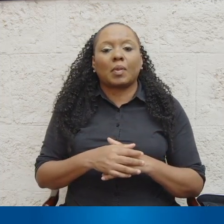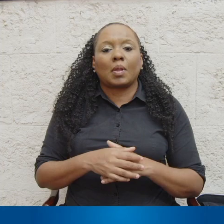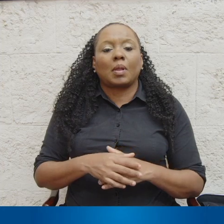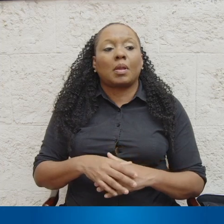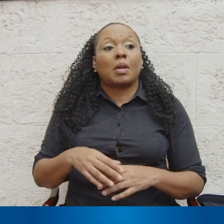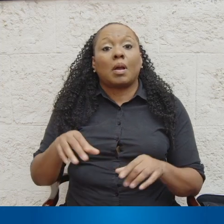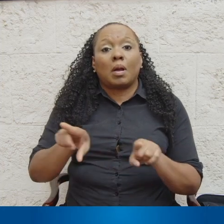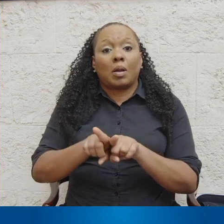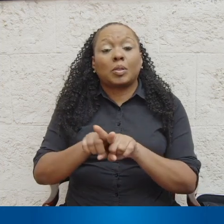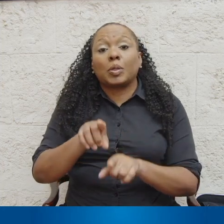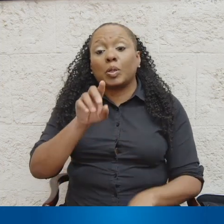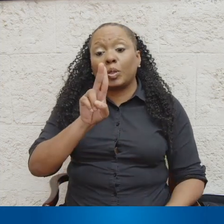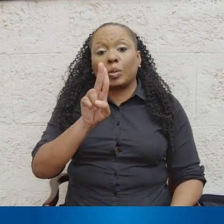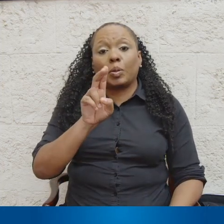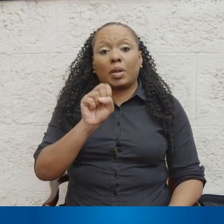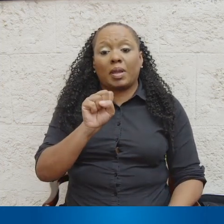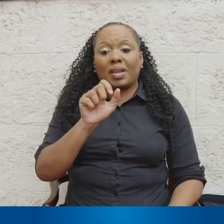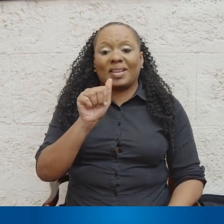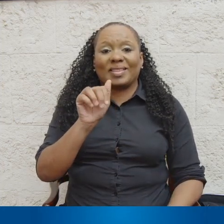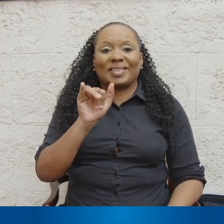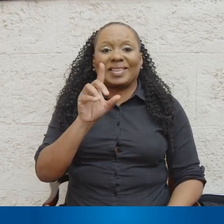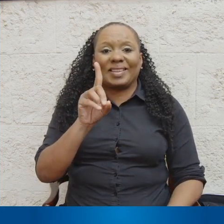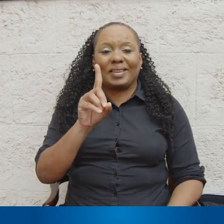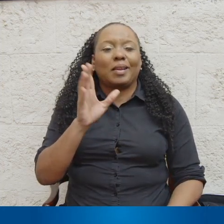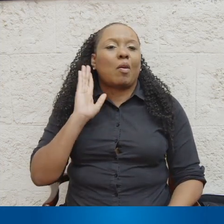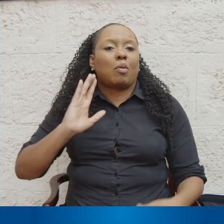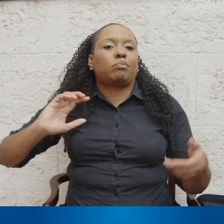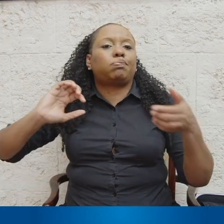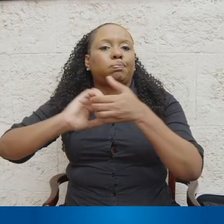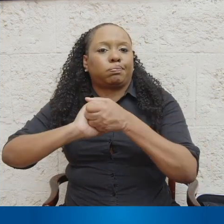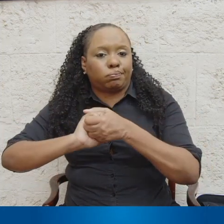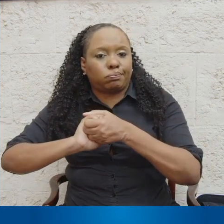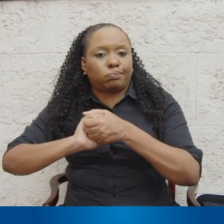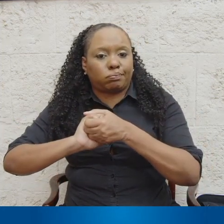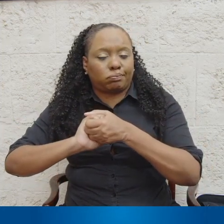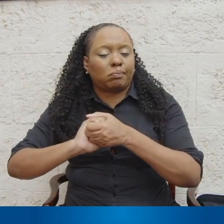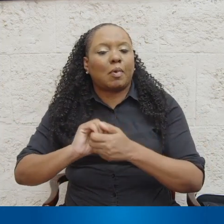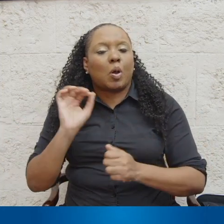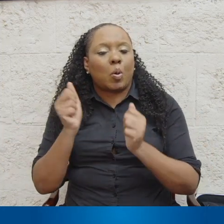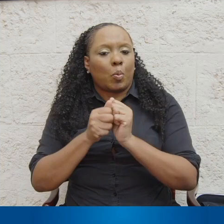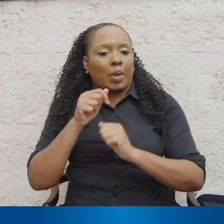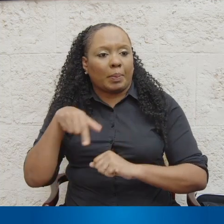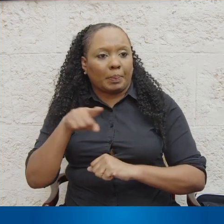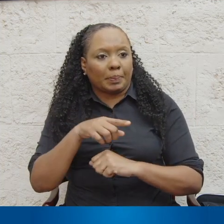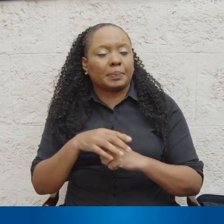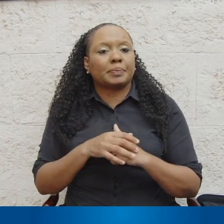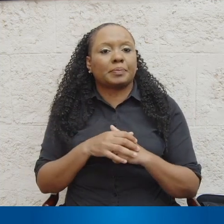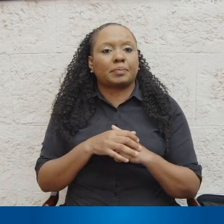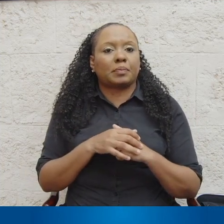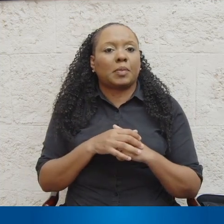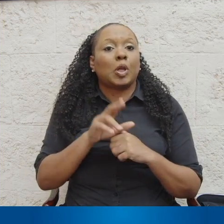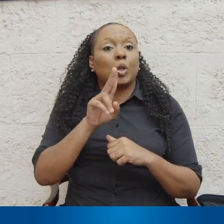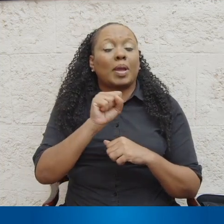International Development, USAID, Barbados Partnership for the startup operations of the Blue-Green Bank, we confirmed